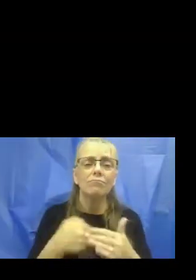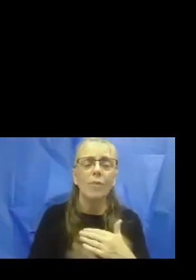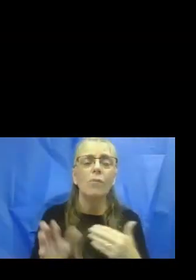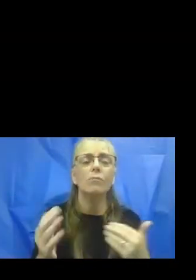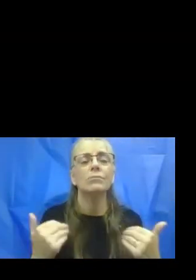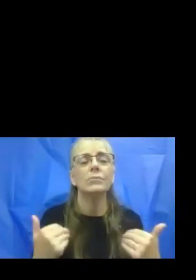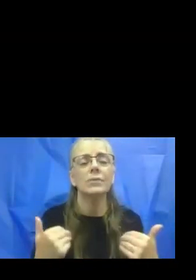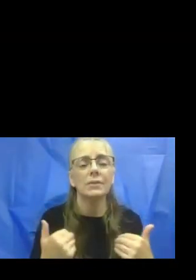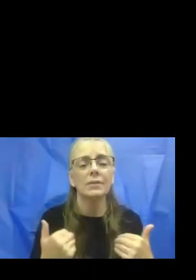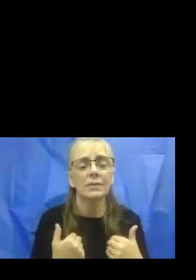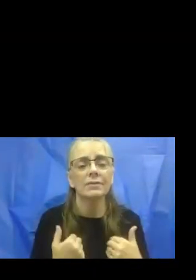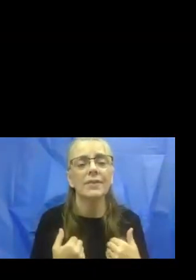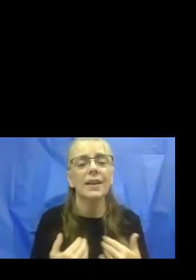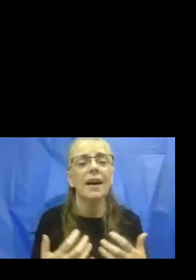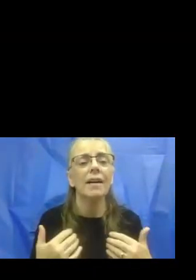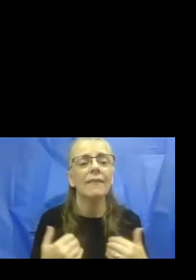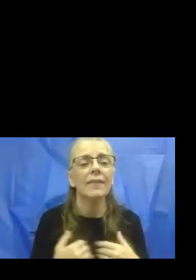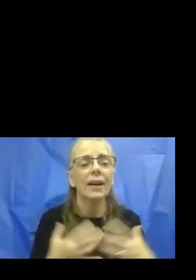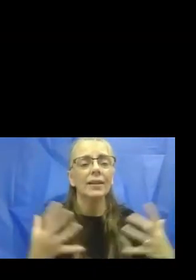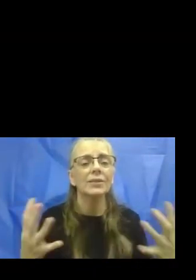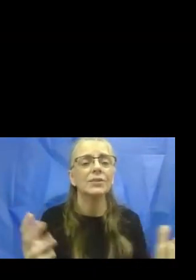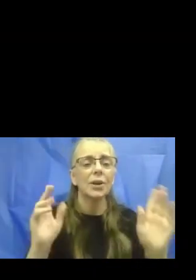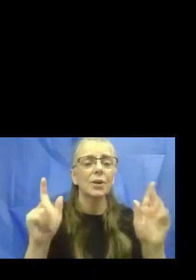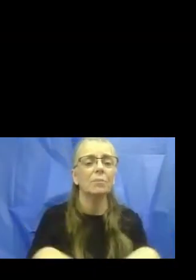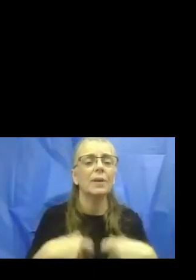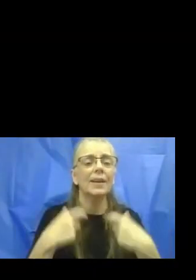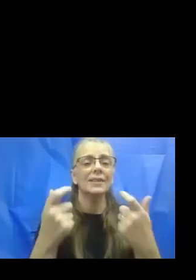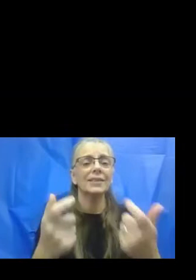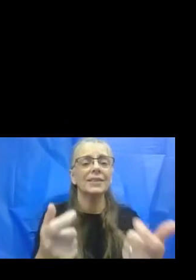so much to